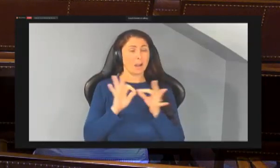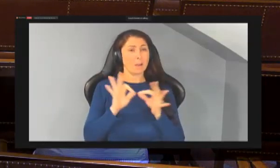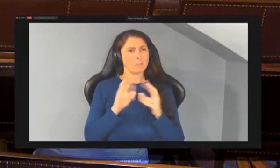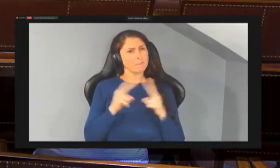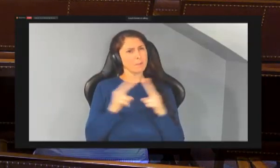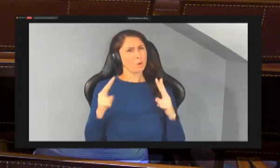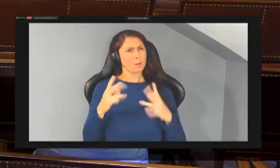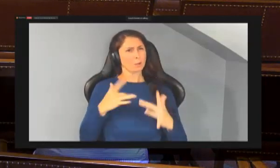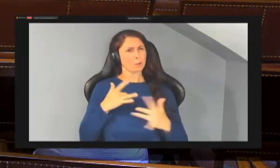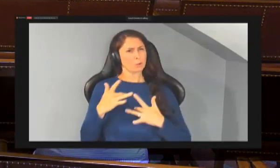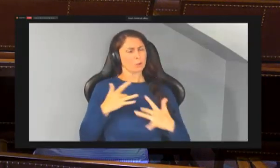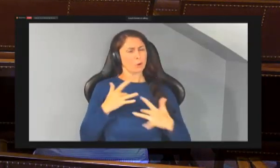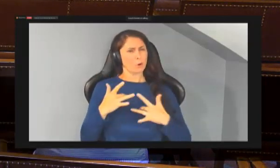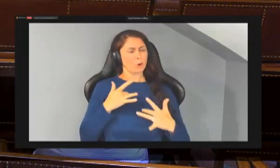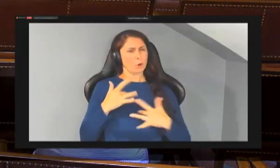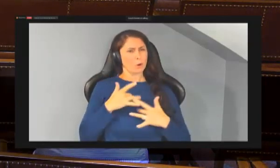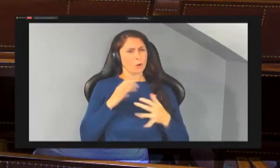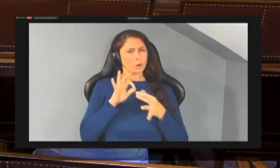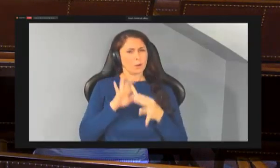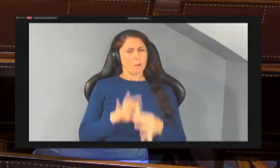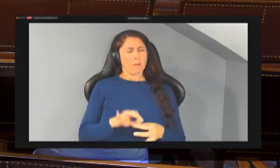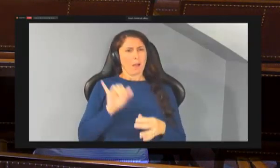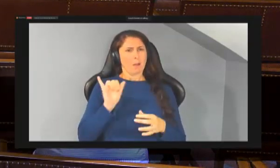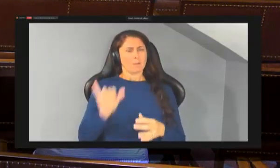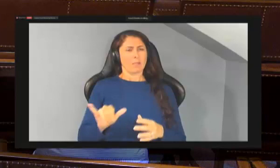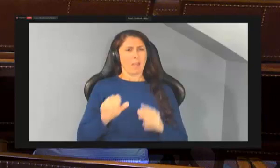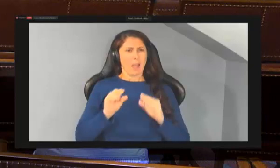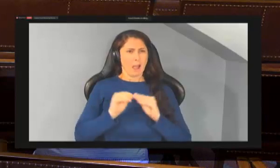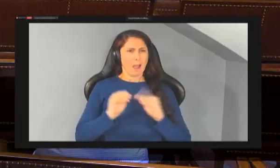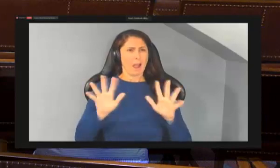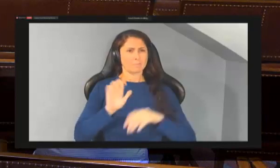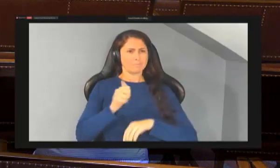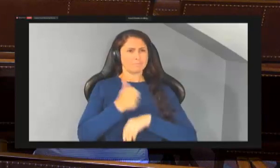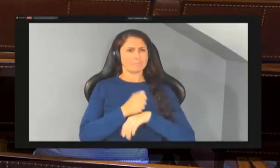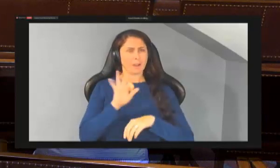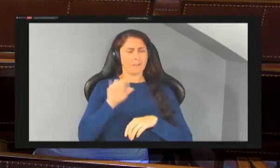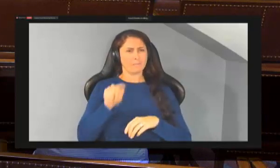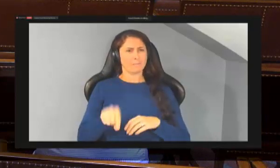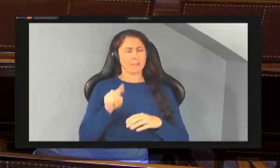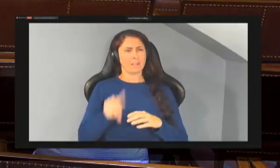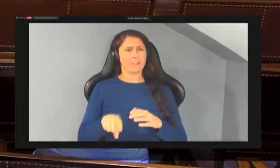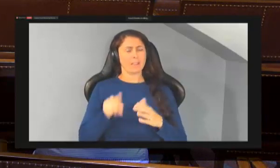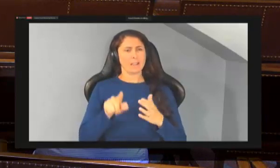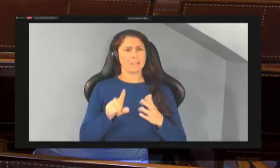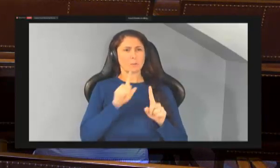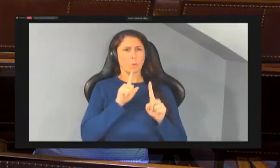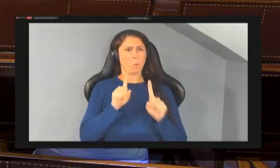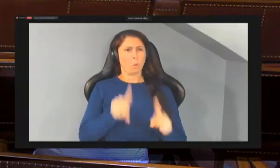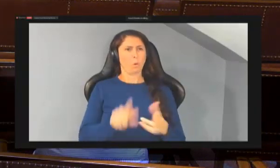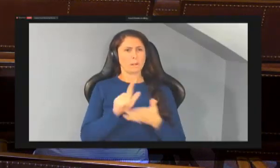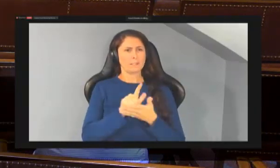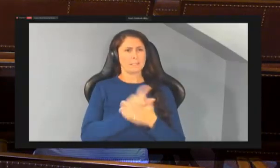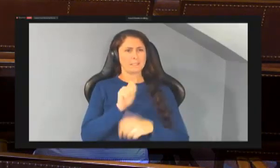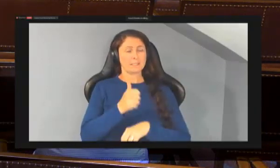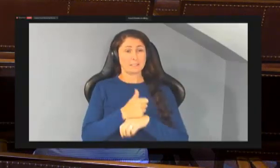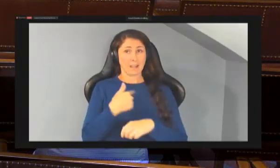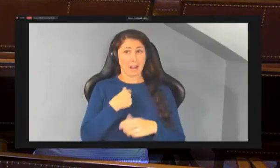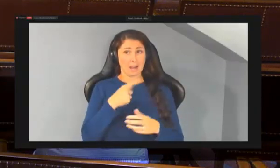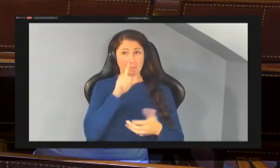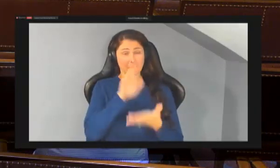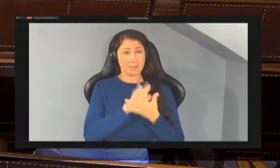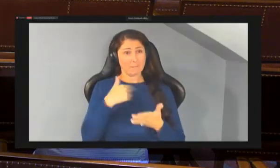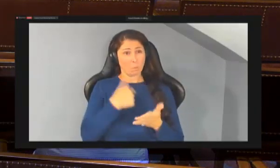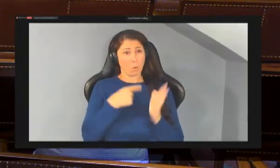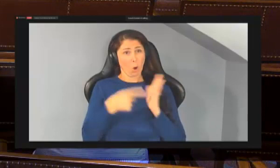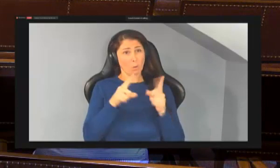about the expedition of this ordinance. And I believe we owe it to the public to have a full understanding as to how